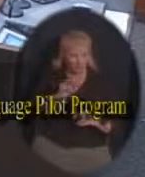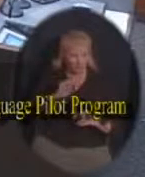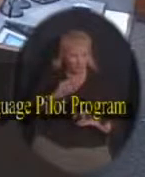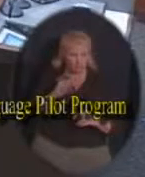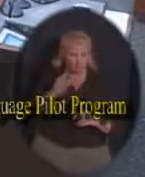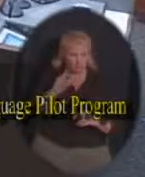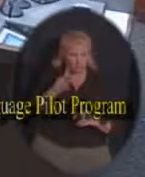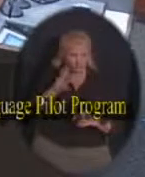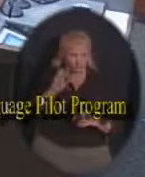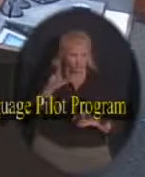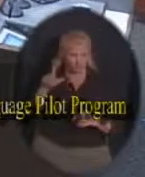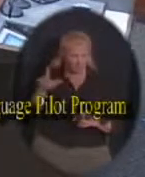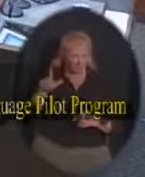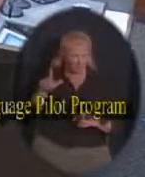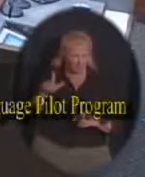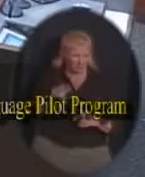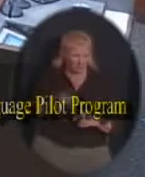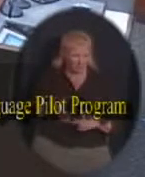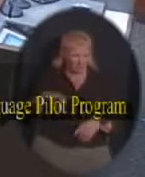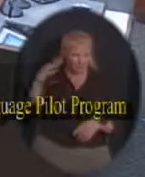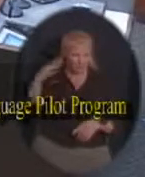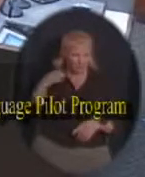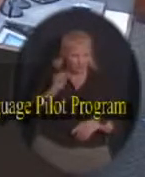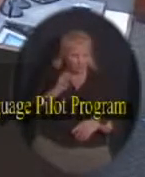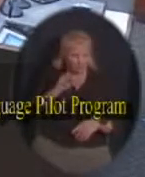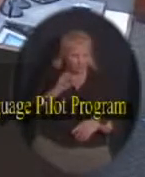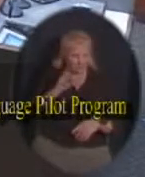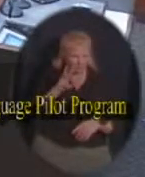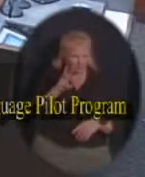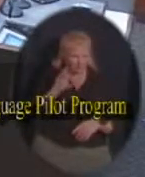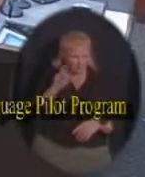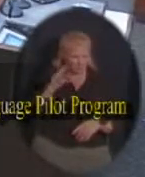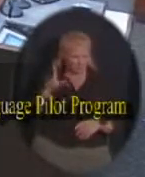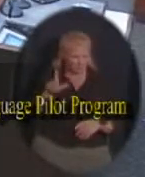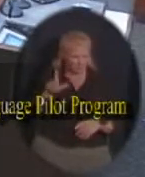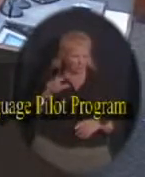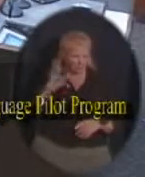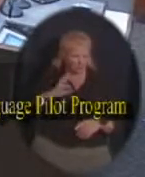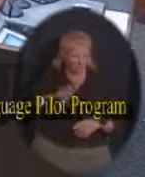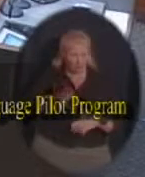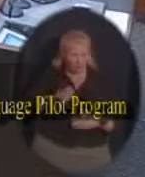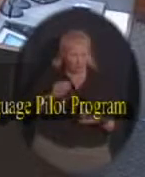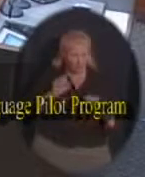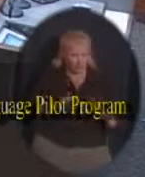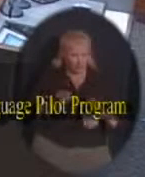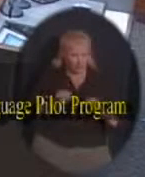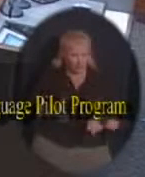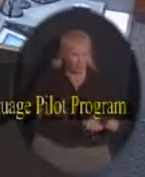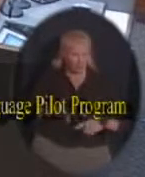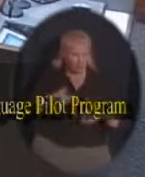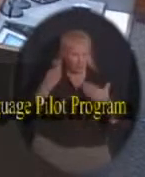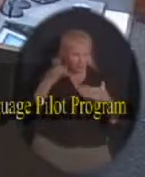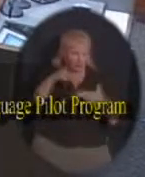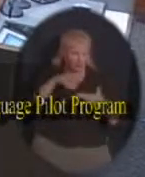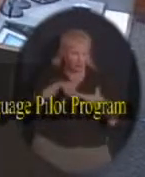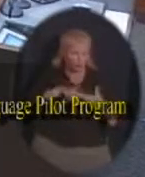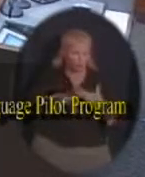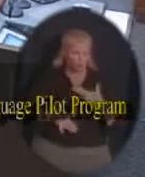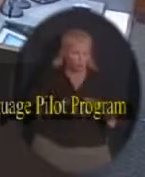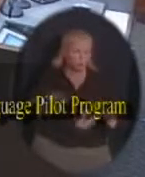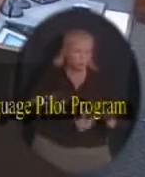Vietnam War. Admiral Stockdale credited his ability to survive those long years of captivity to having piercing